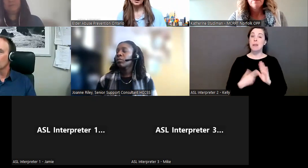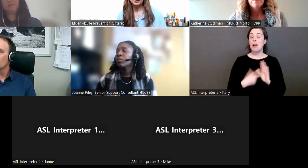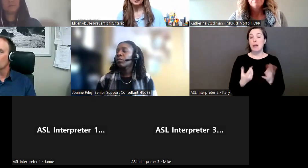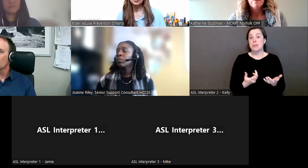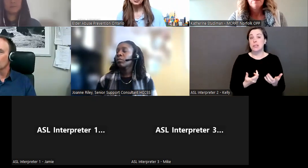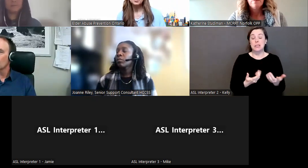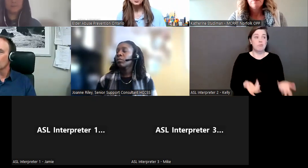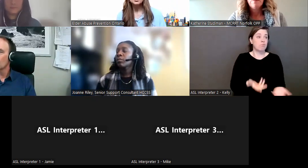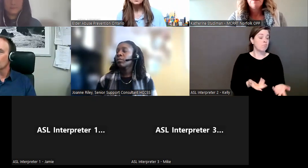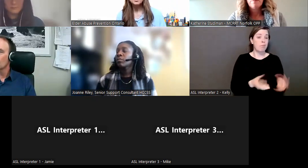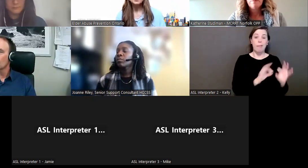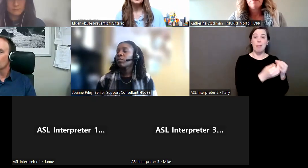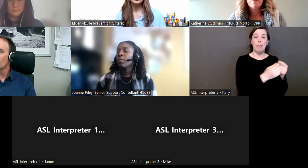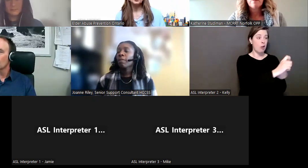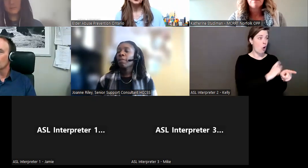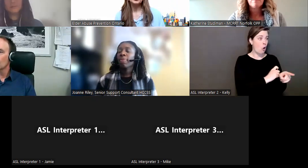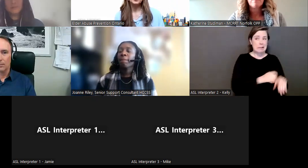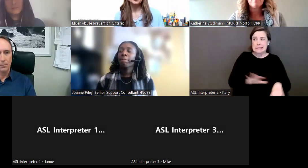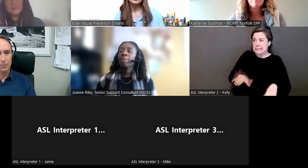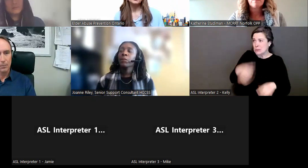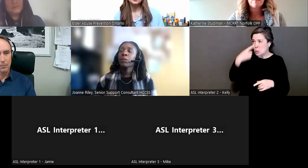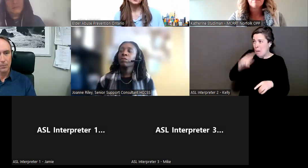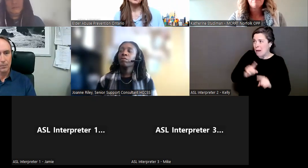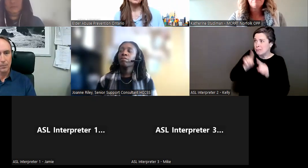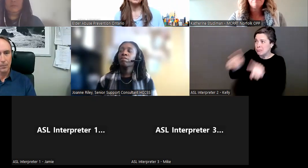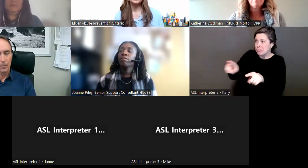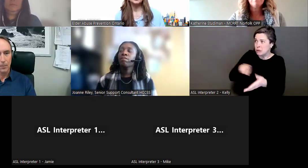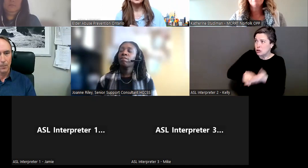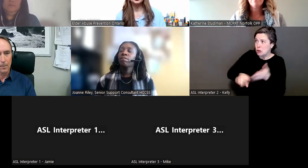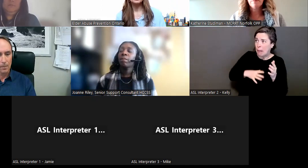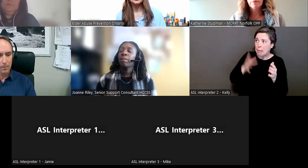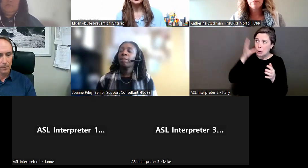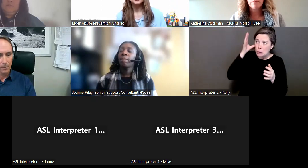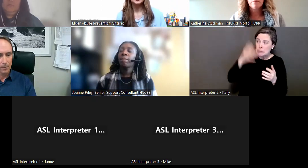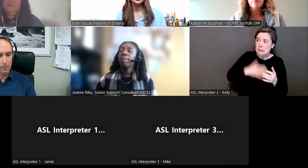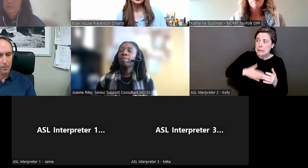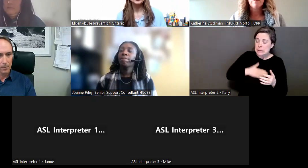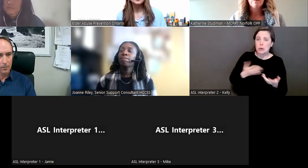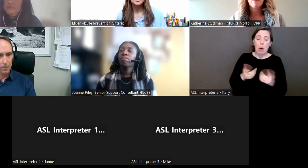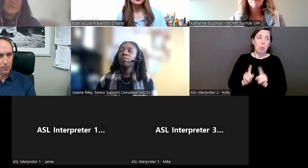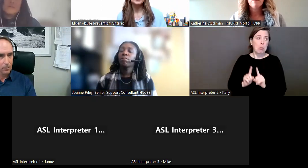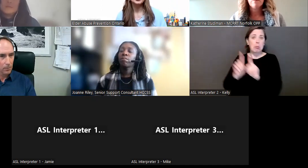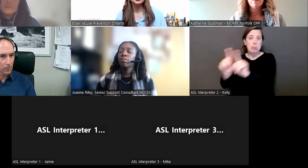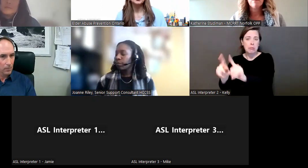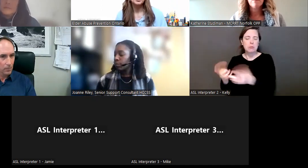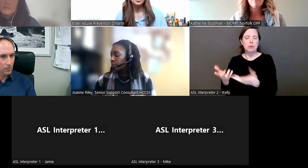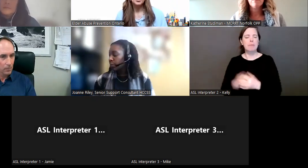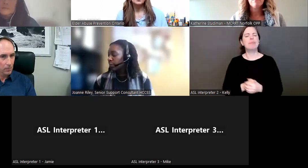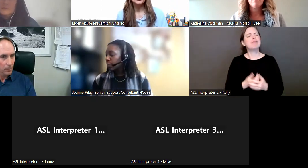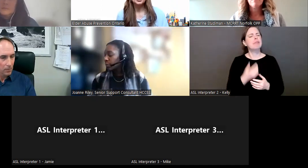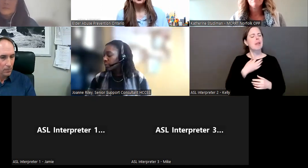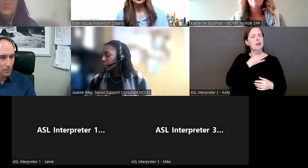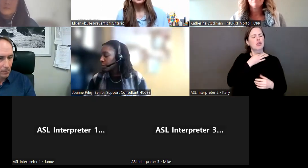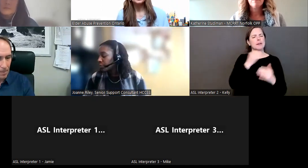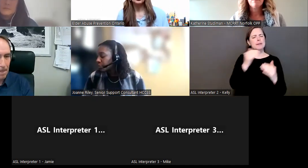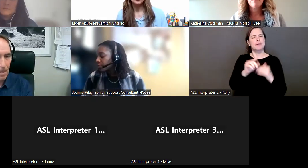supporting individuals. Just maybe explore, I wonder if we could just in a general sense, just explore what is that relationship